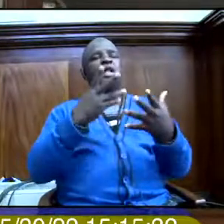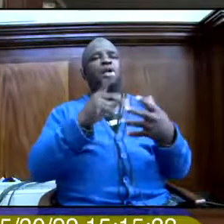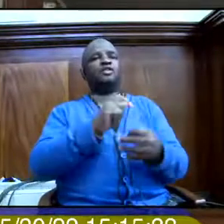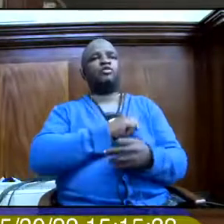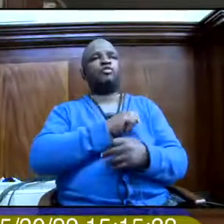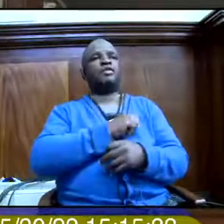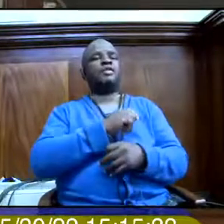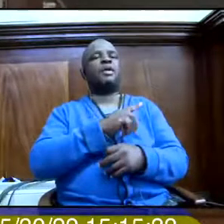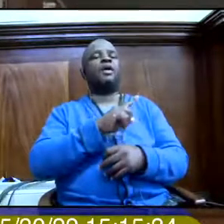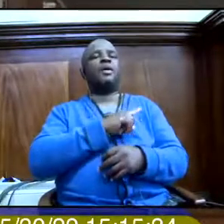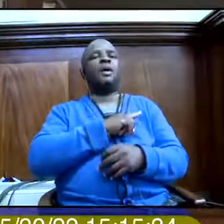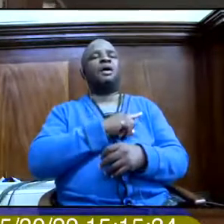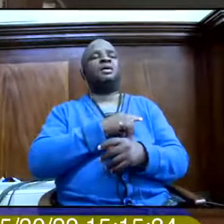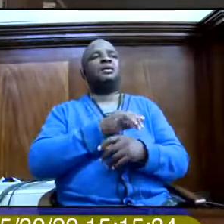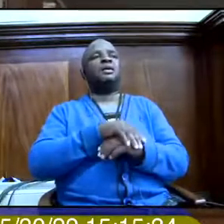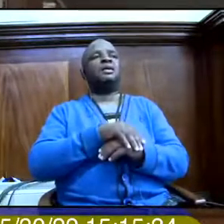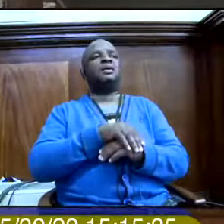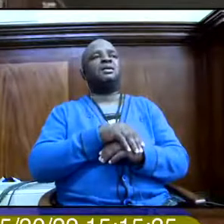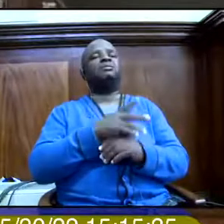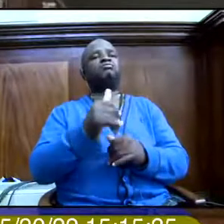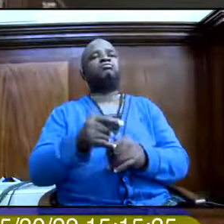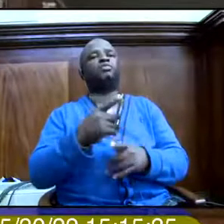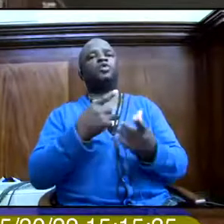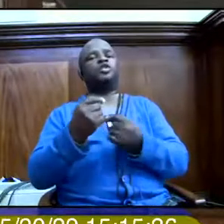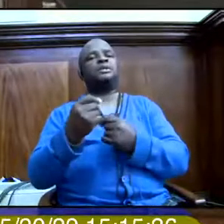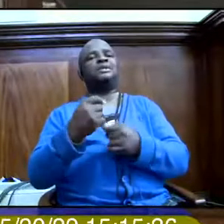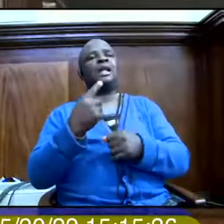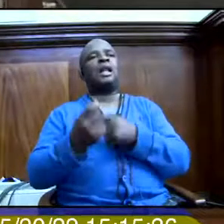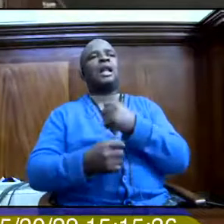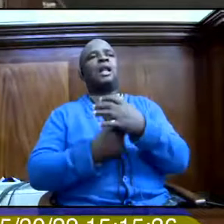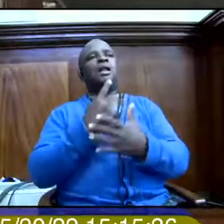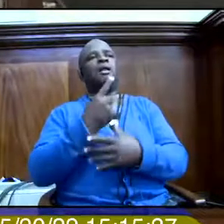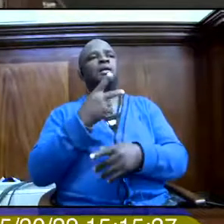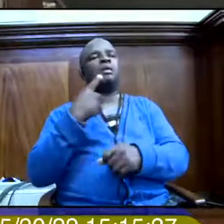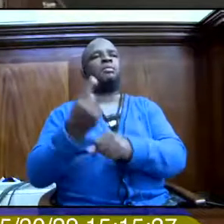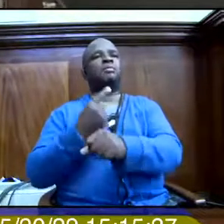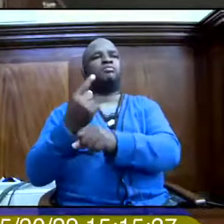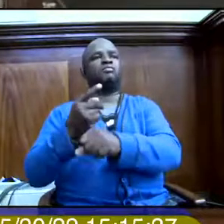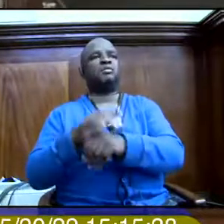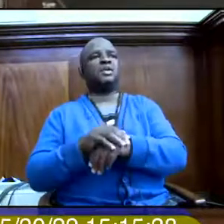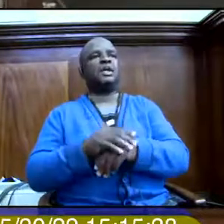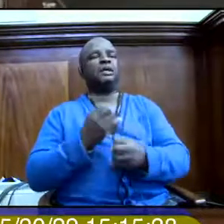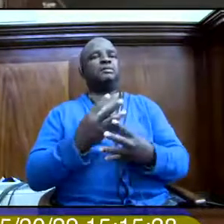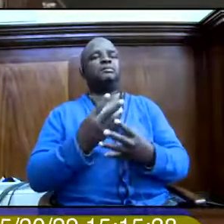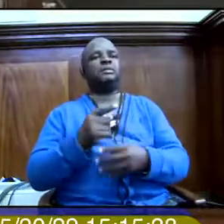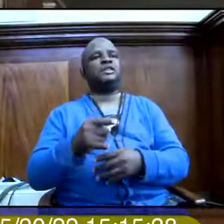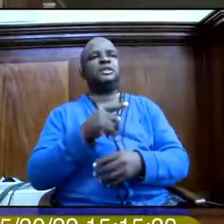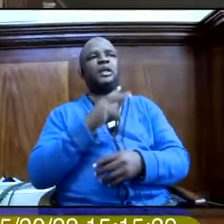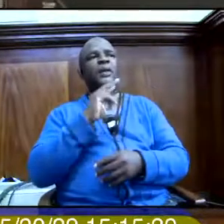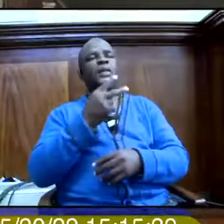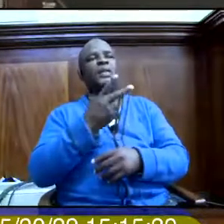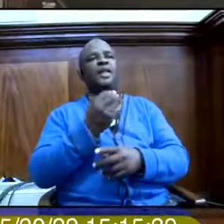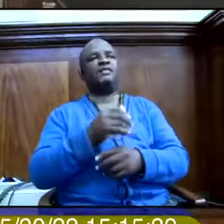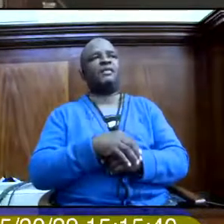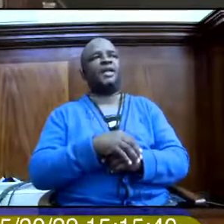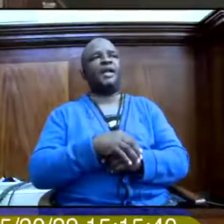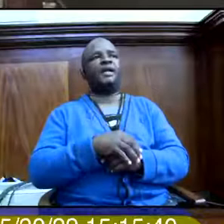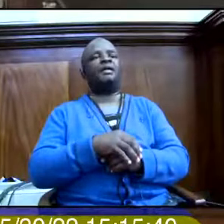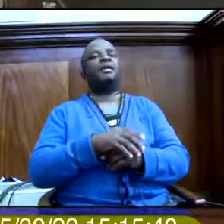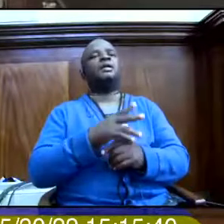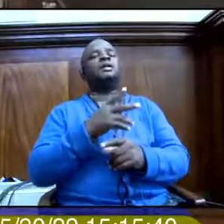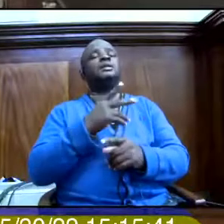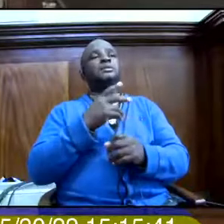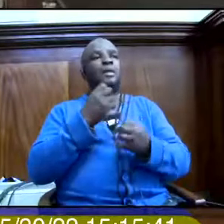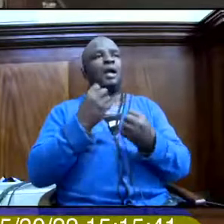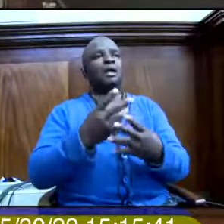because of its relentless repetition it is often not true in many cases the police are